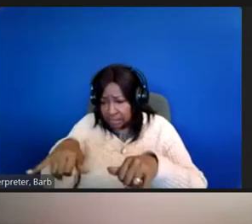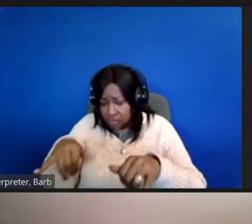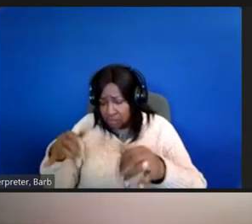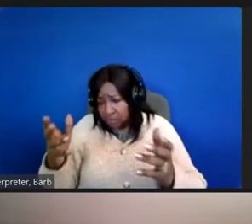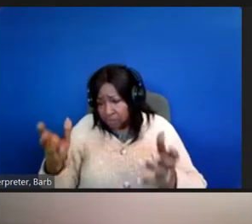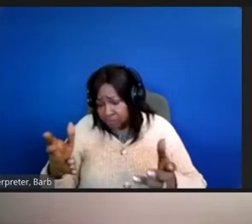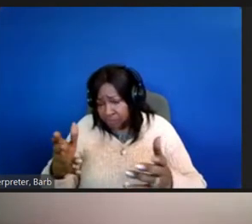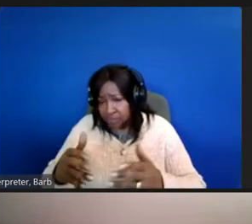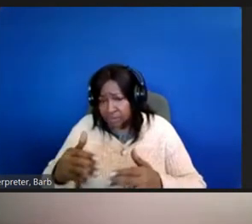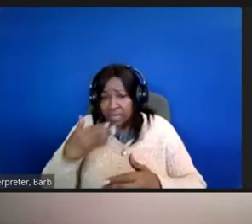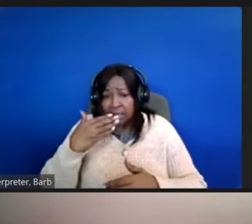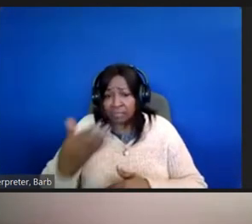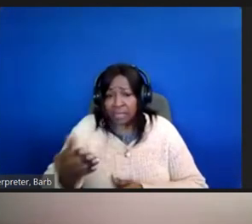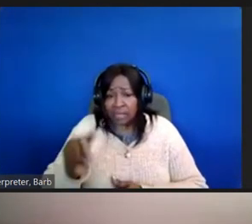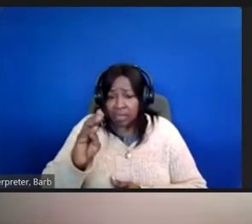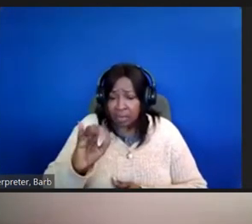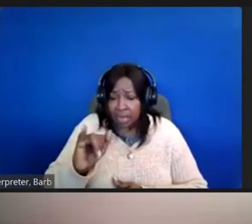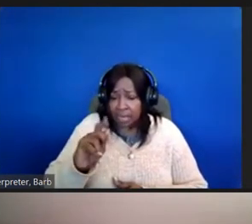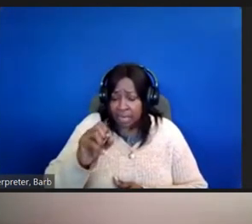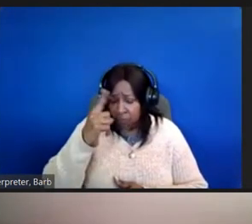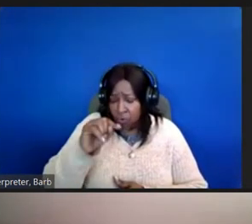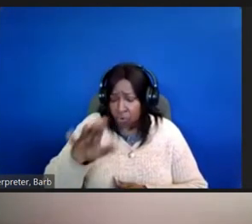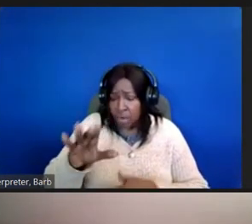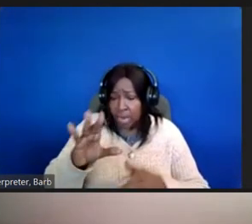Thank you, Mike, for your comment,